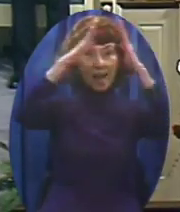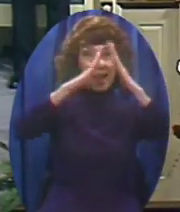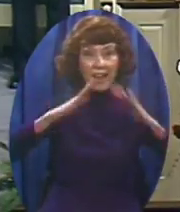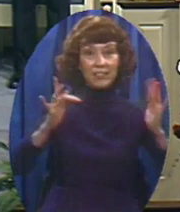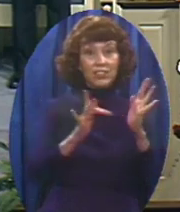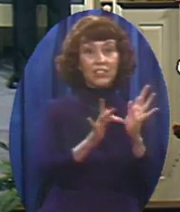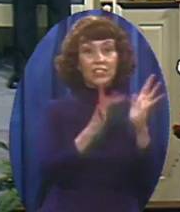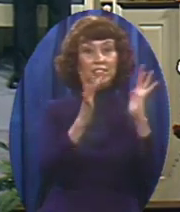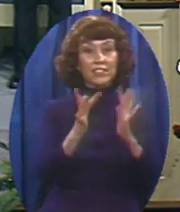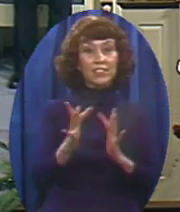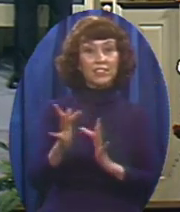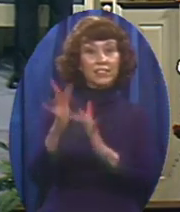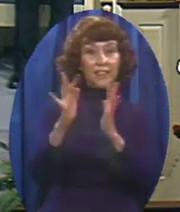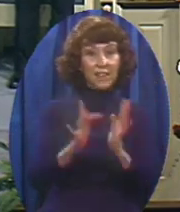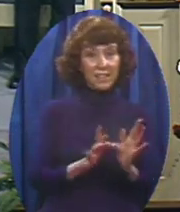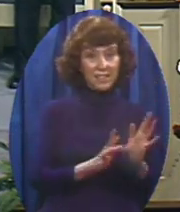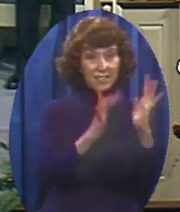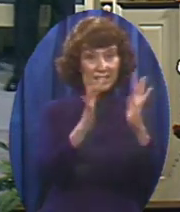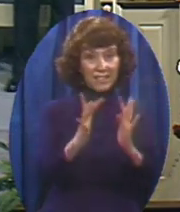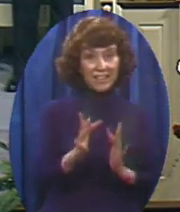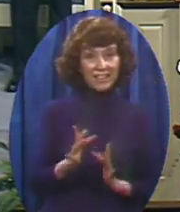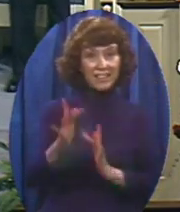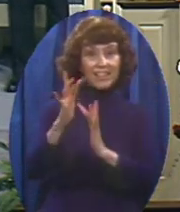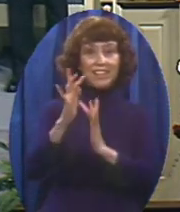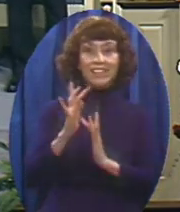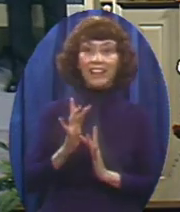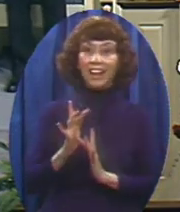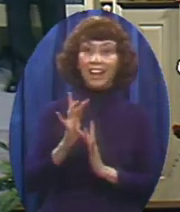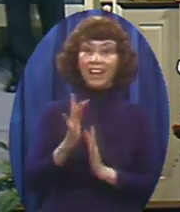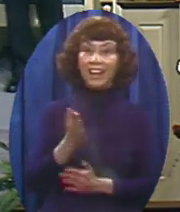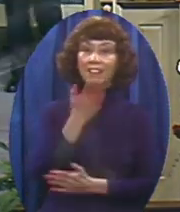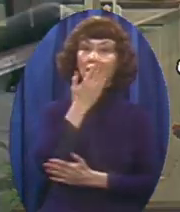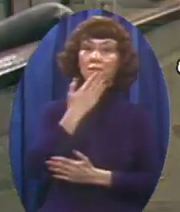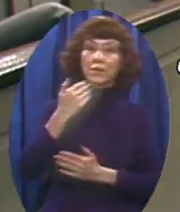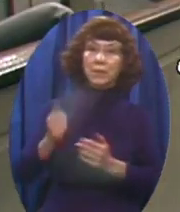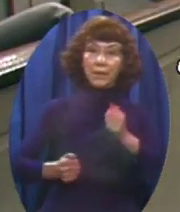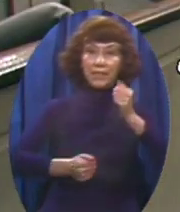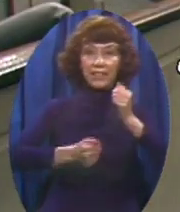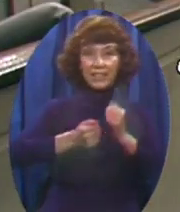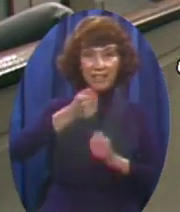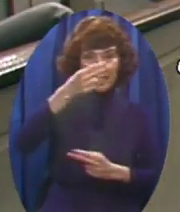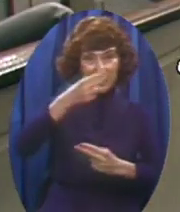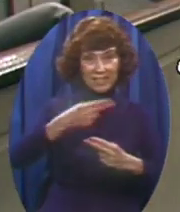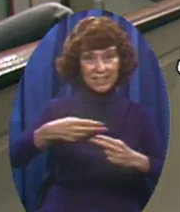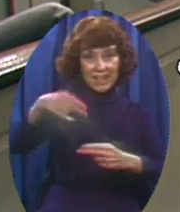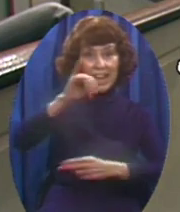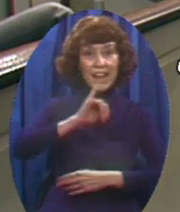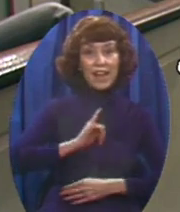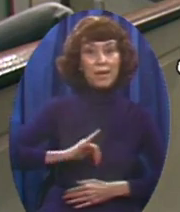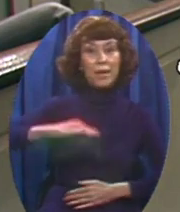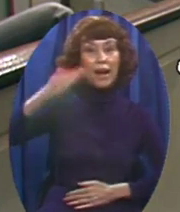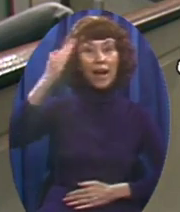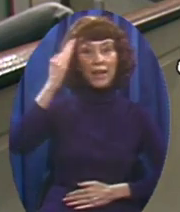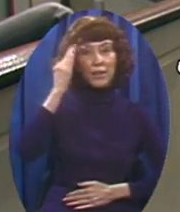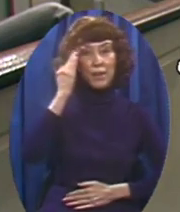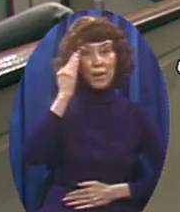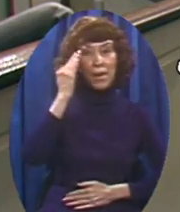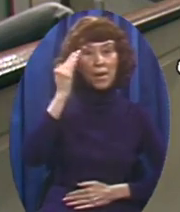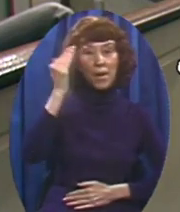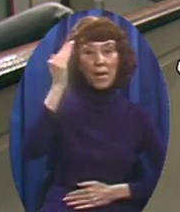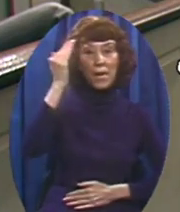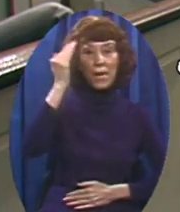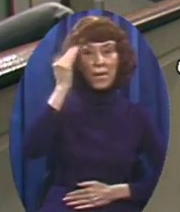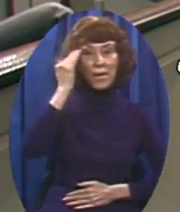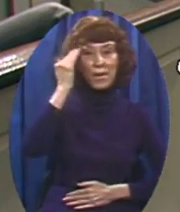alone. Jesus, Jesus, Jesus, Savior, Savior,